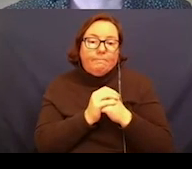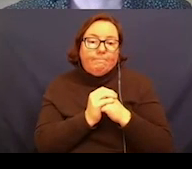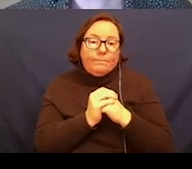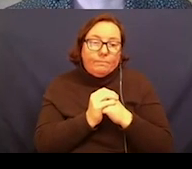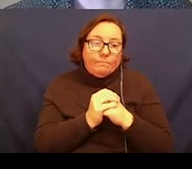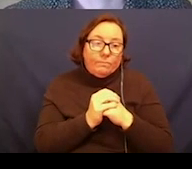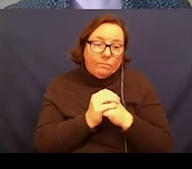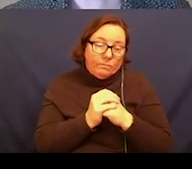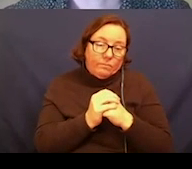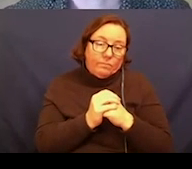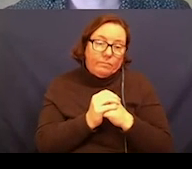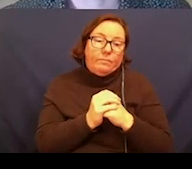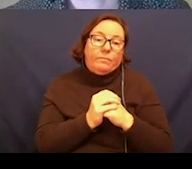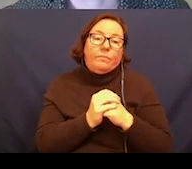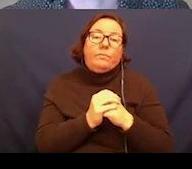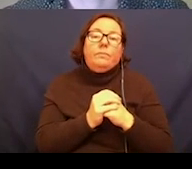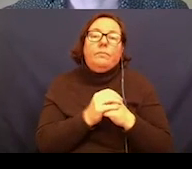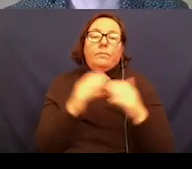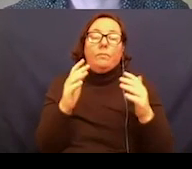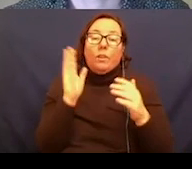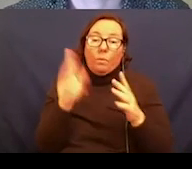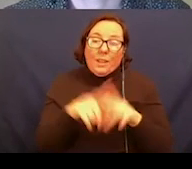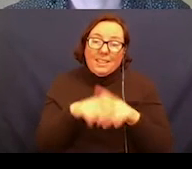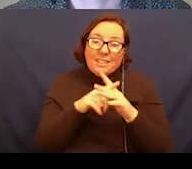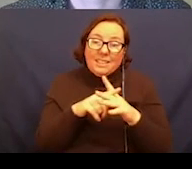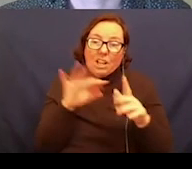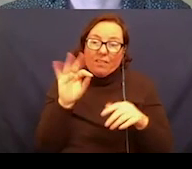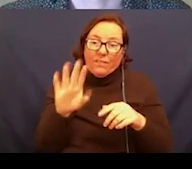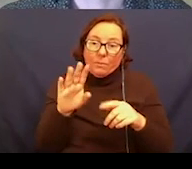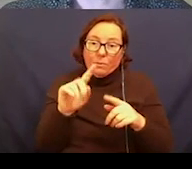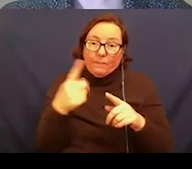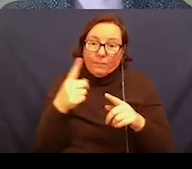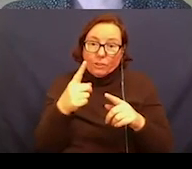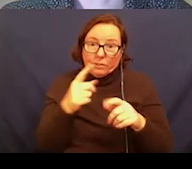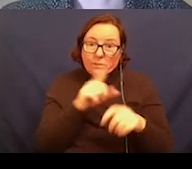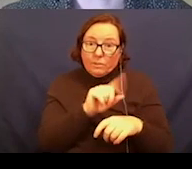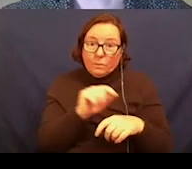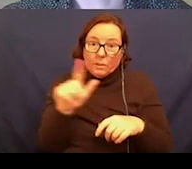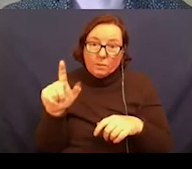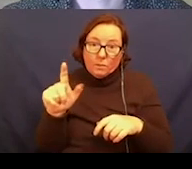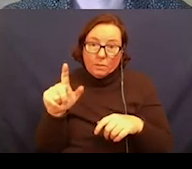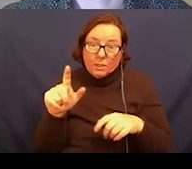And lastly, the program will be launching in February of next year.